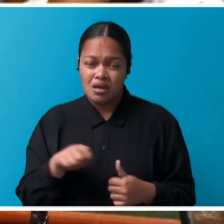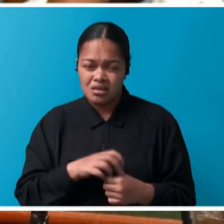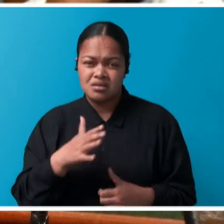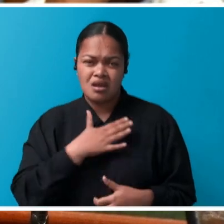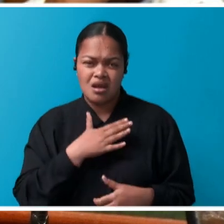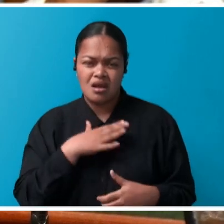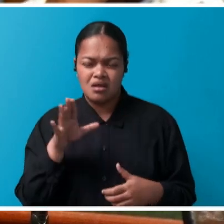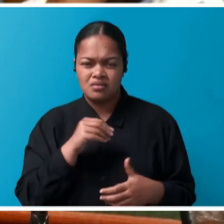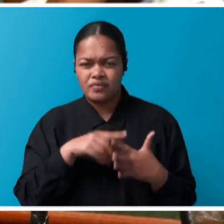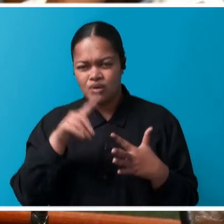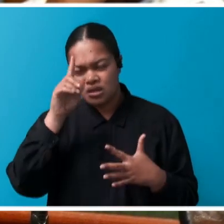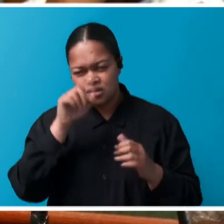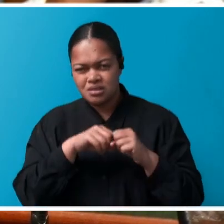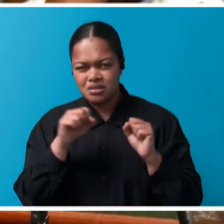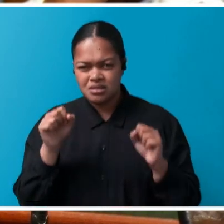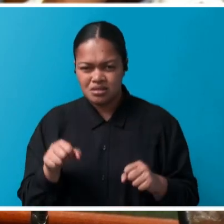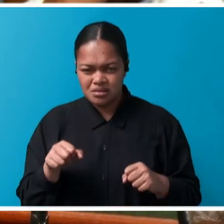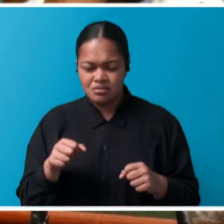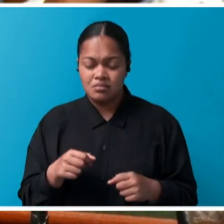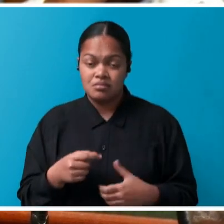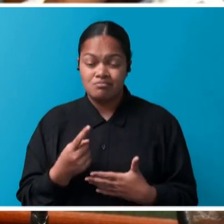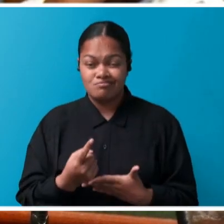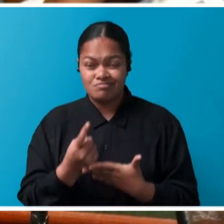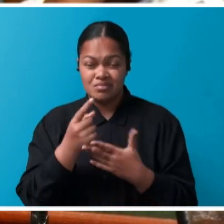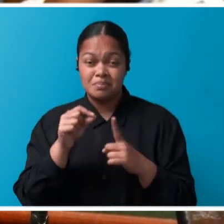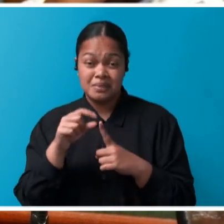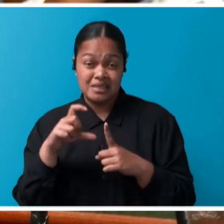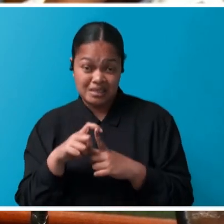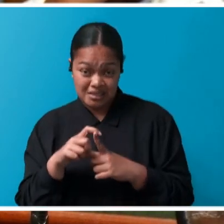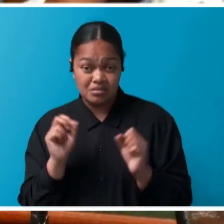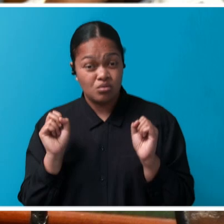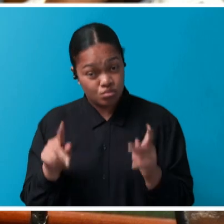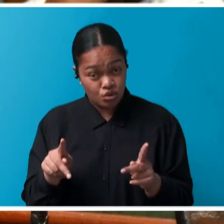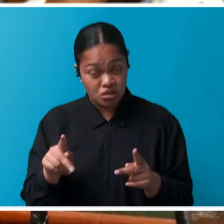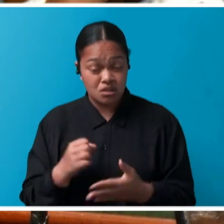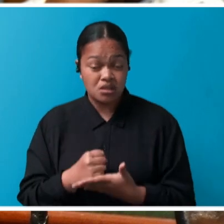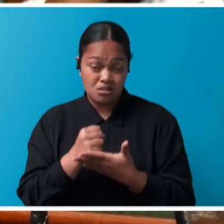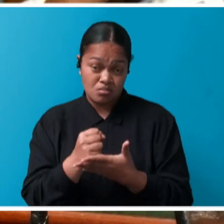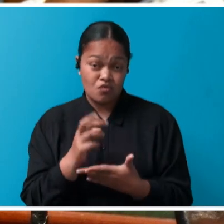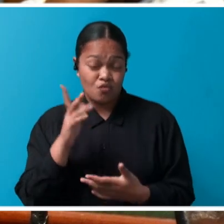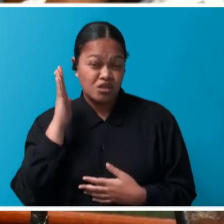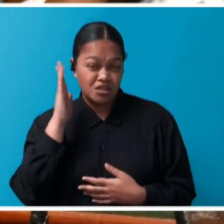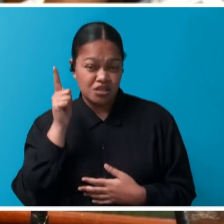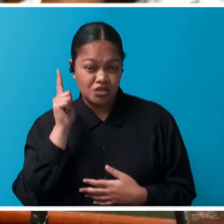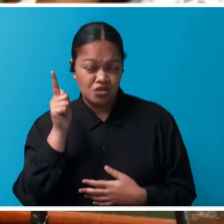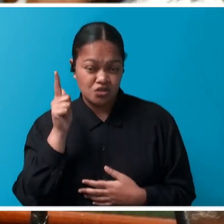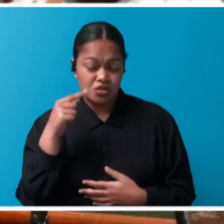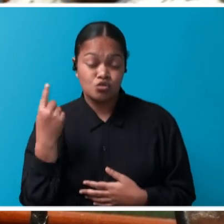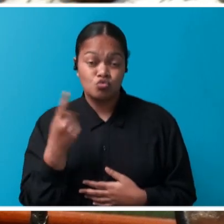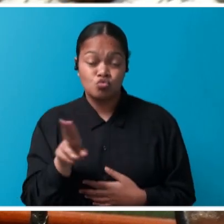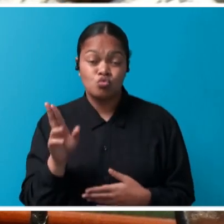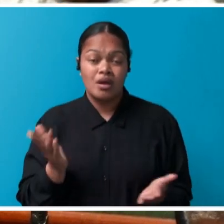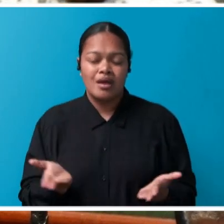education system. Raising professional development opportunities and support for teachers to enhance